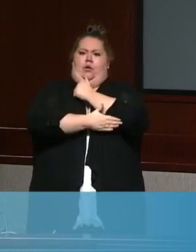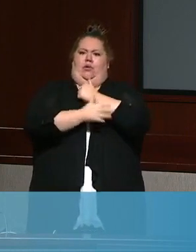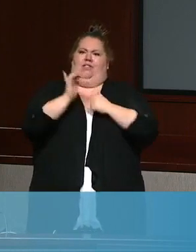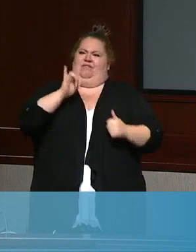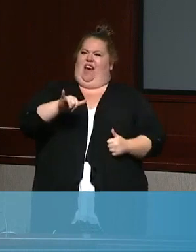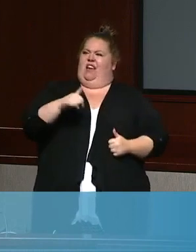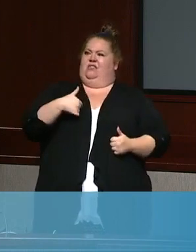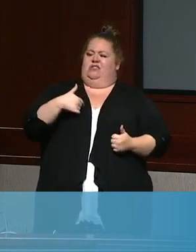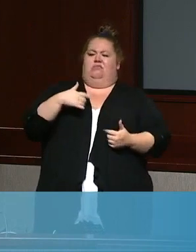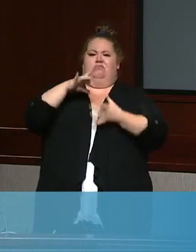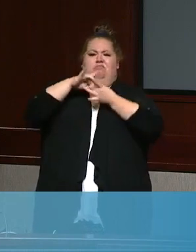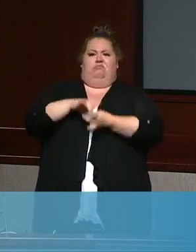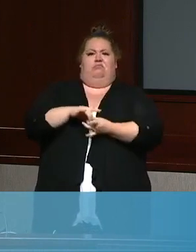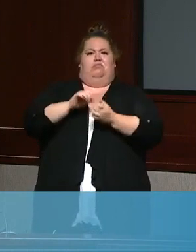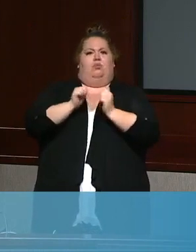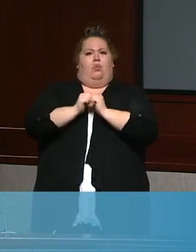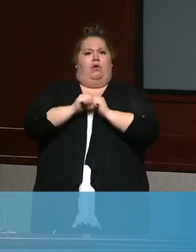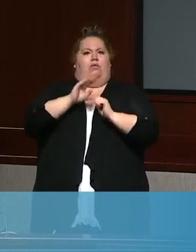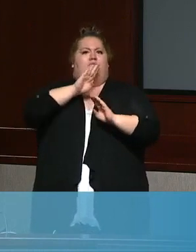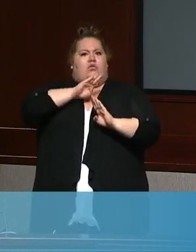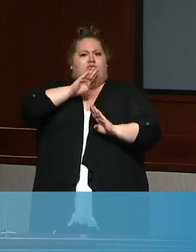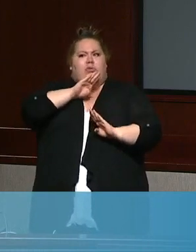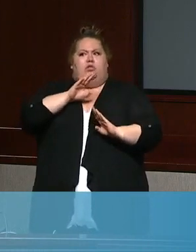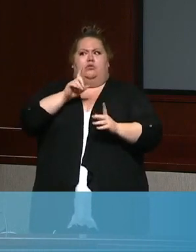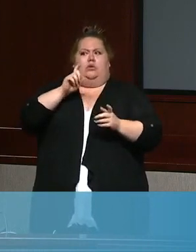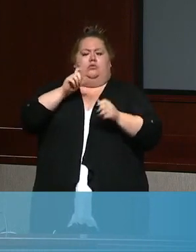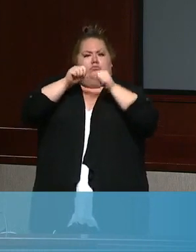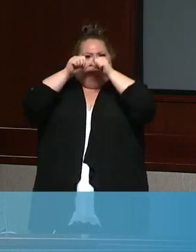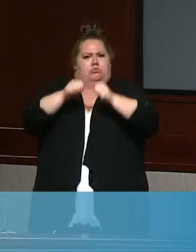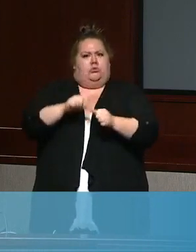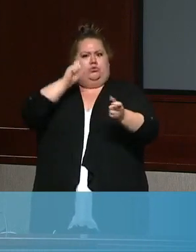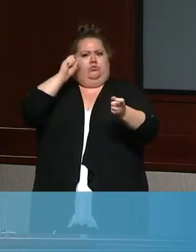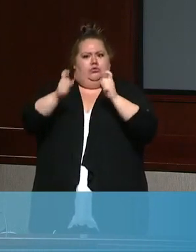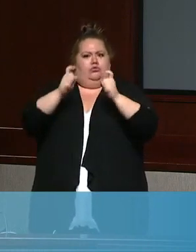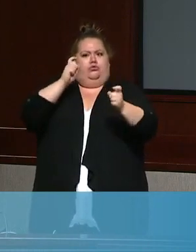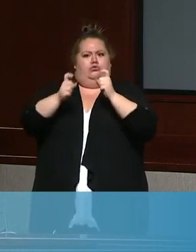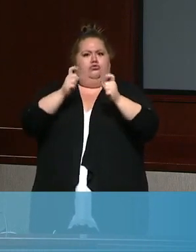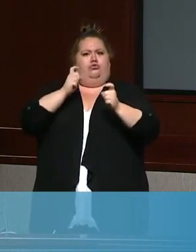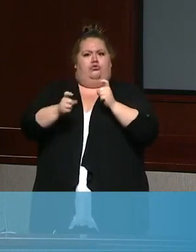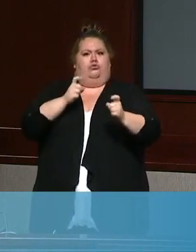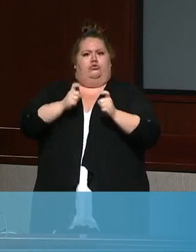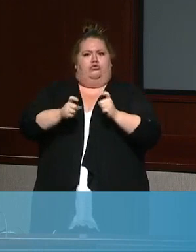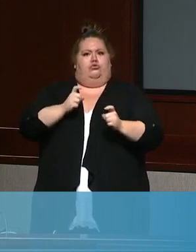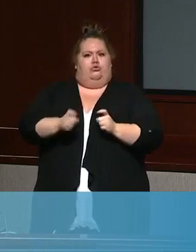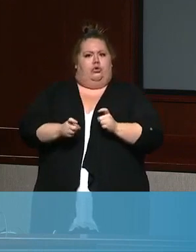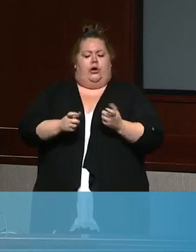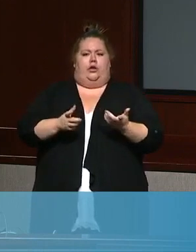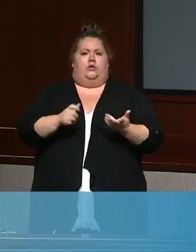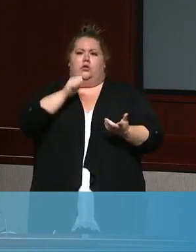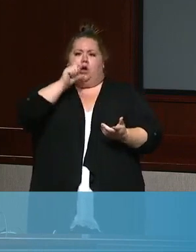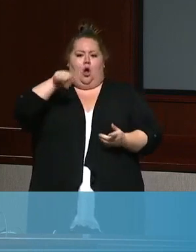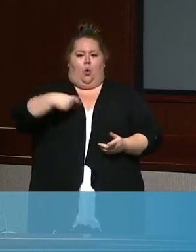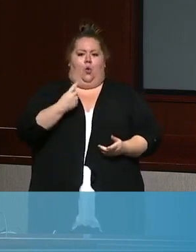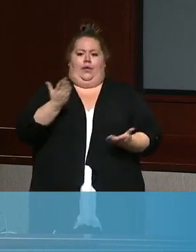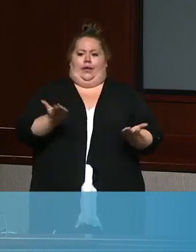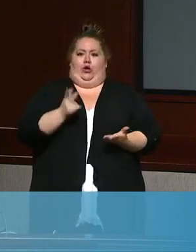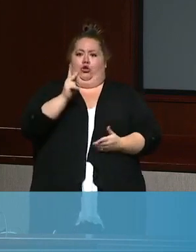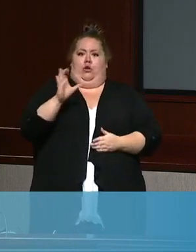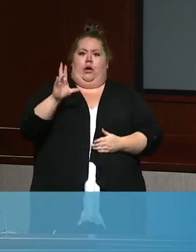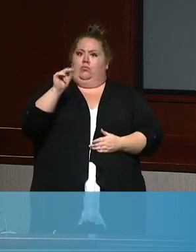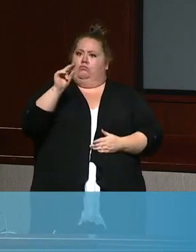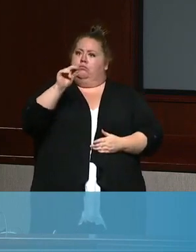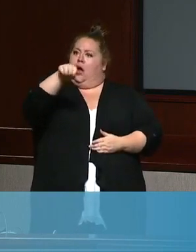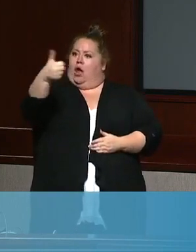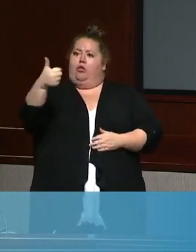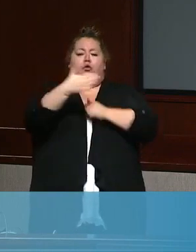the continuing movement of goalposts for counties. Kern is not alone. I have been on the phone with